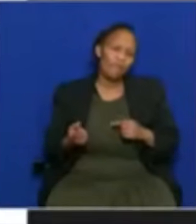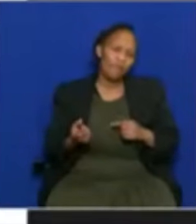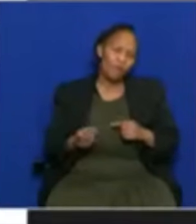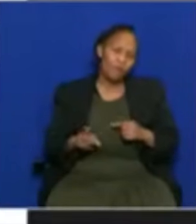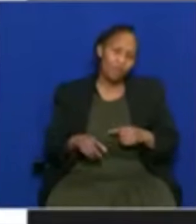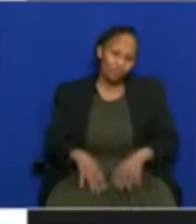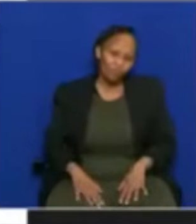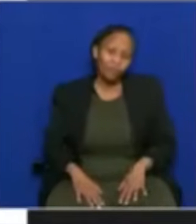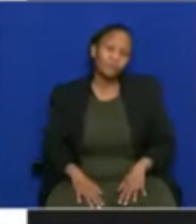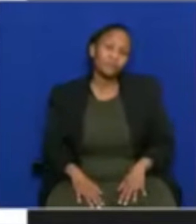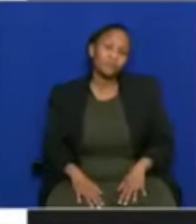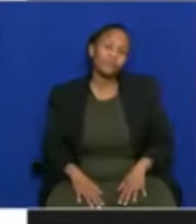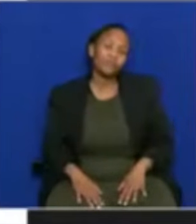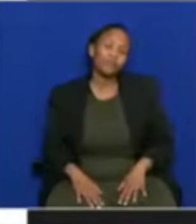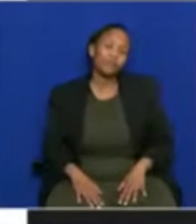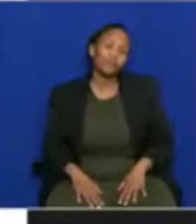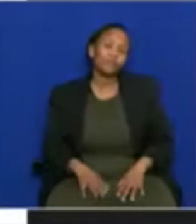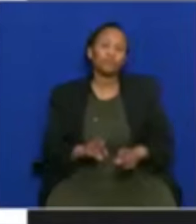at 12.6